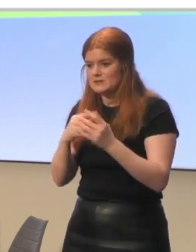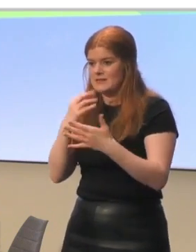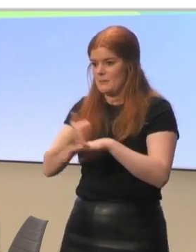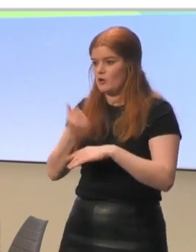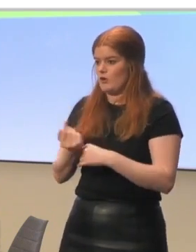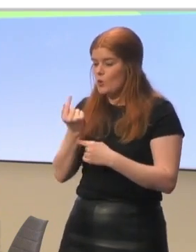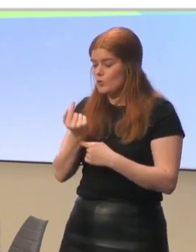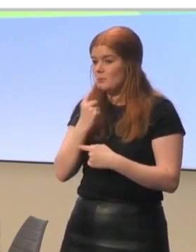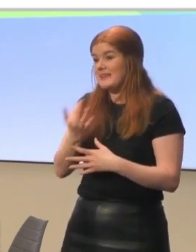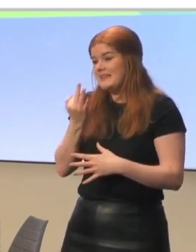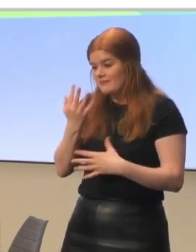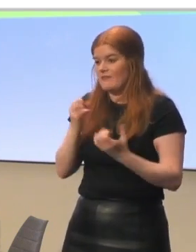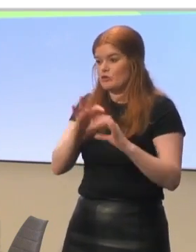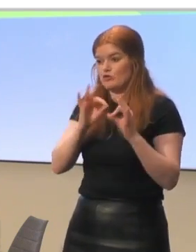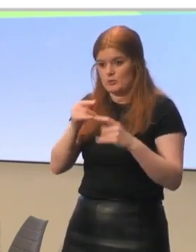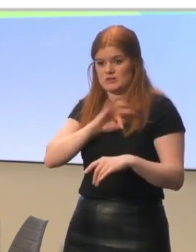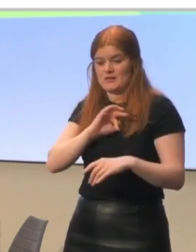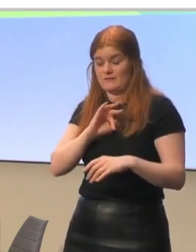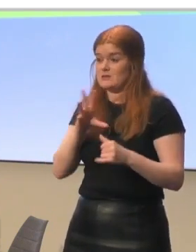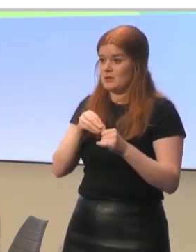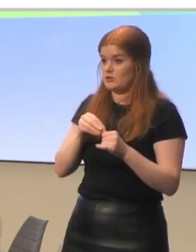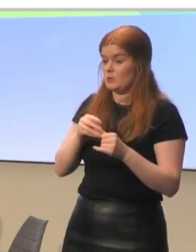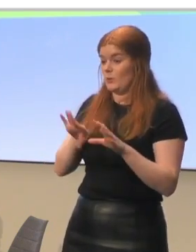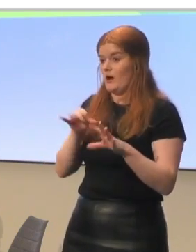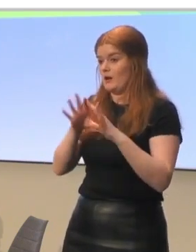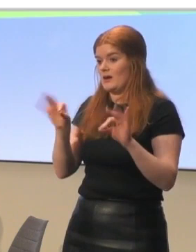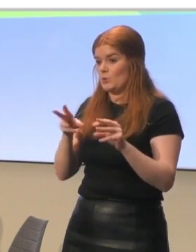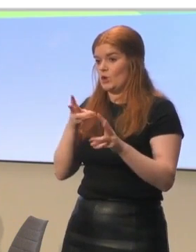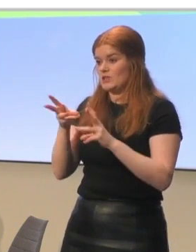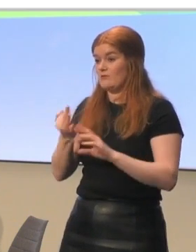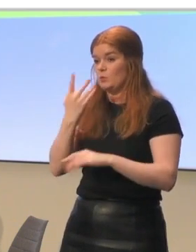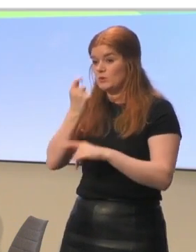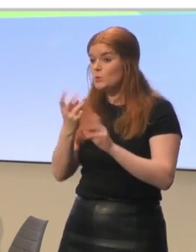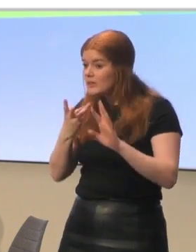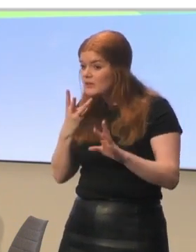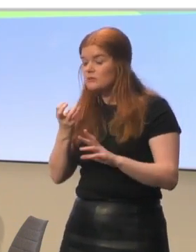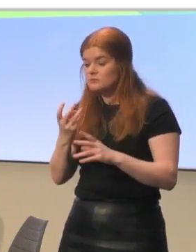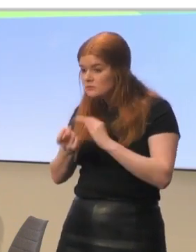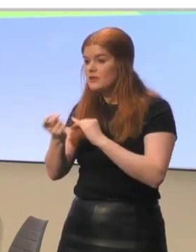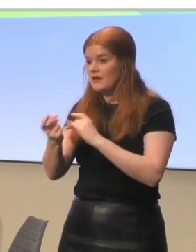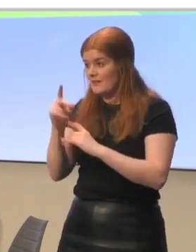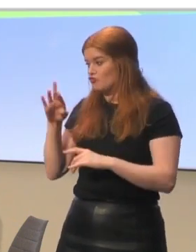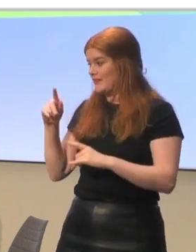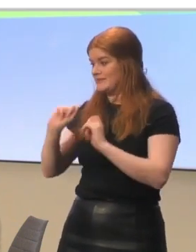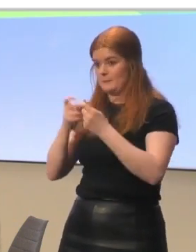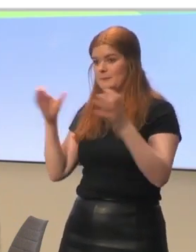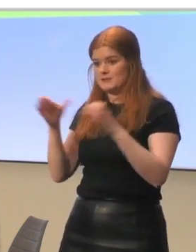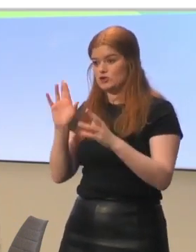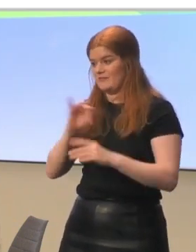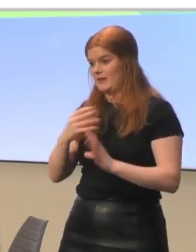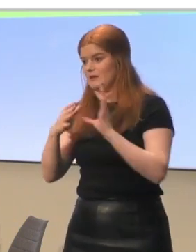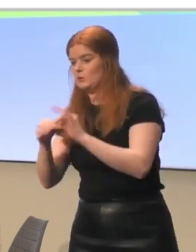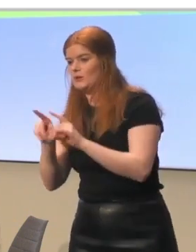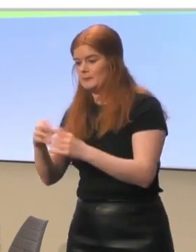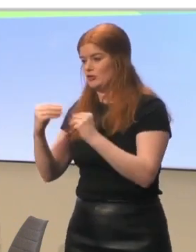But at least if there's a group that you can, and particularly with the online way it works, that if once a week or whatever, that REALT team is meeting and you can link in and you say,